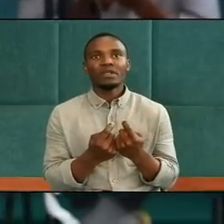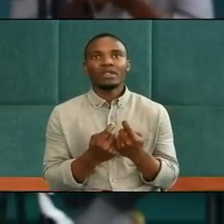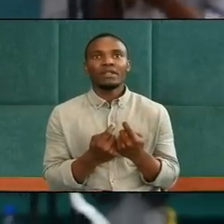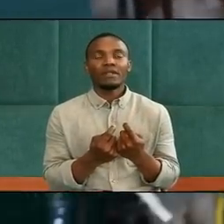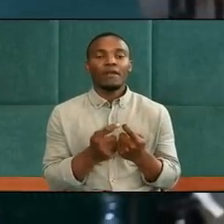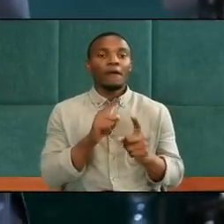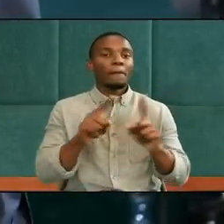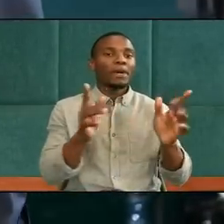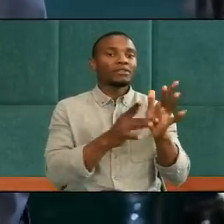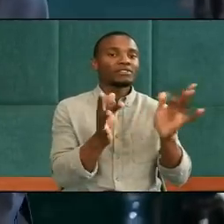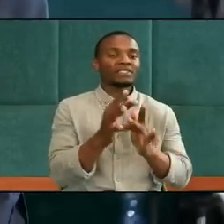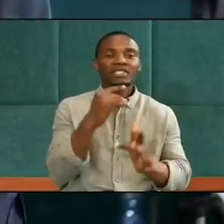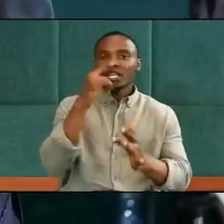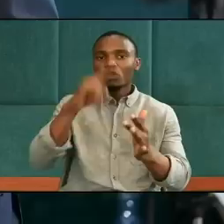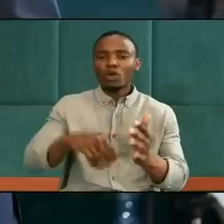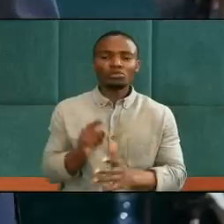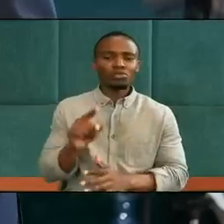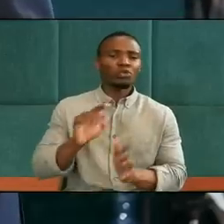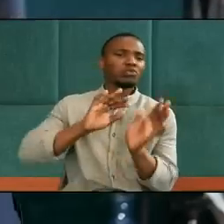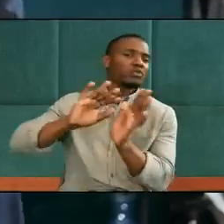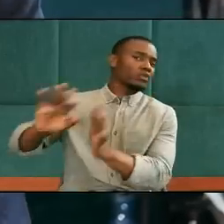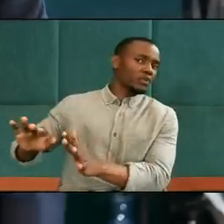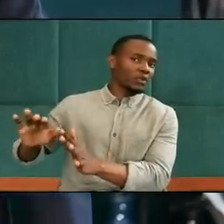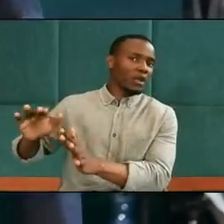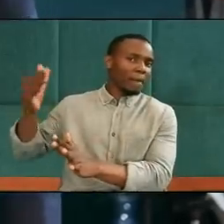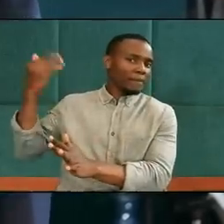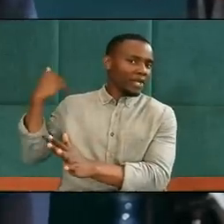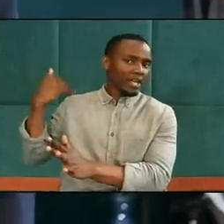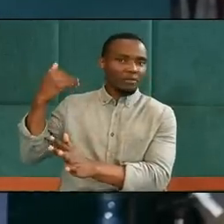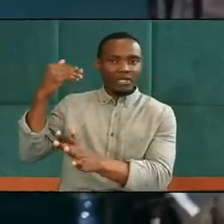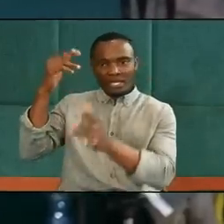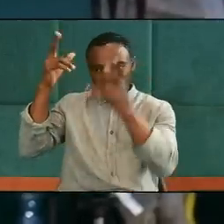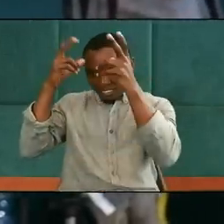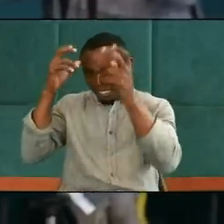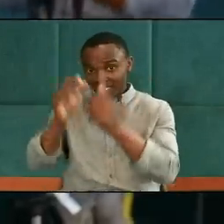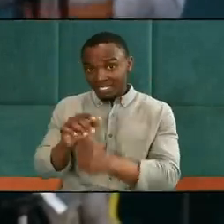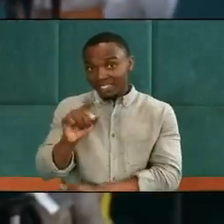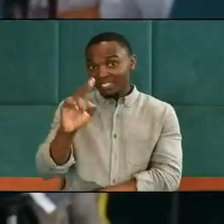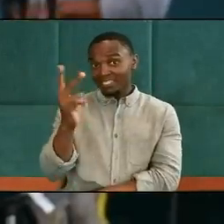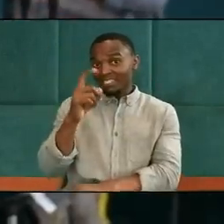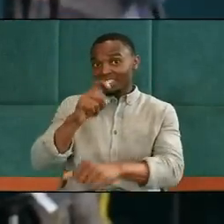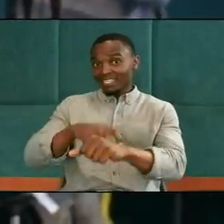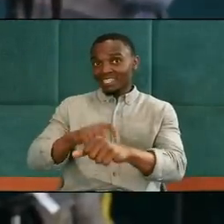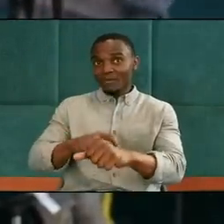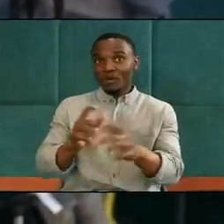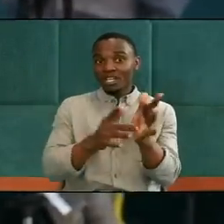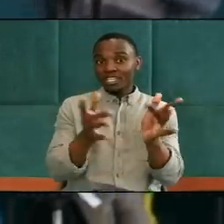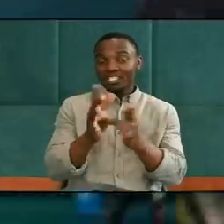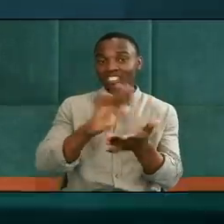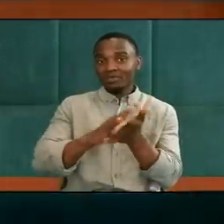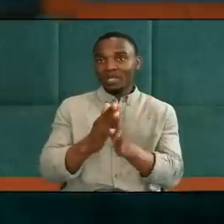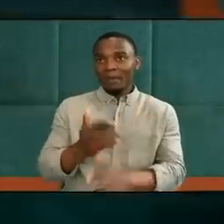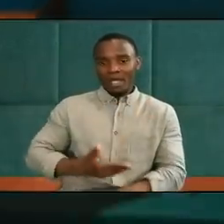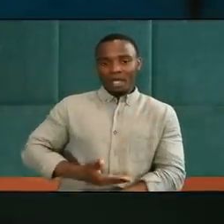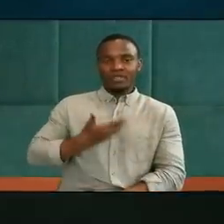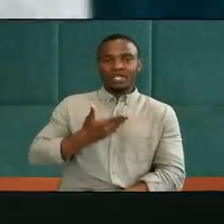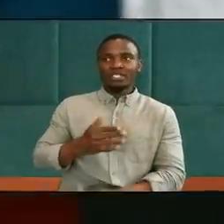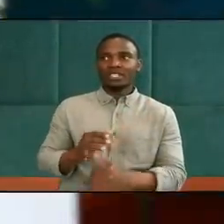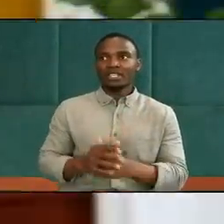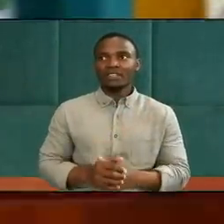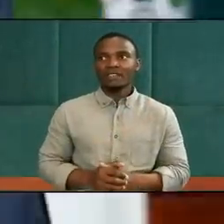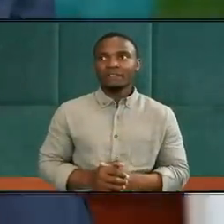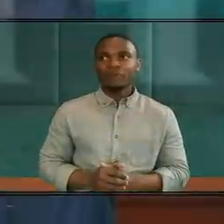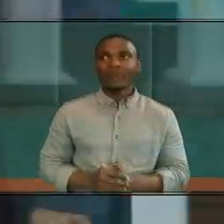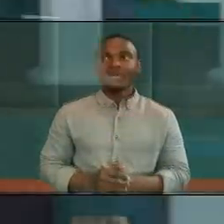"Get behind me, Satan." This is the second time Jesus said, "Get behind me, Satan." The first time is when Satan